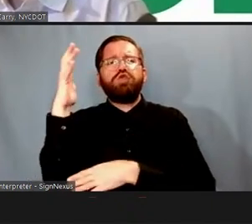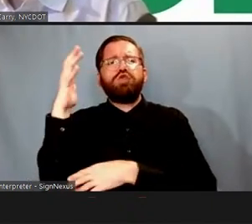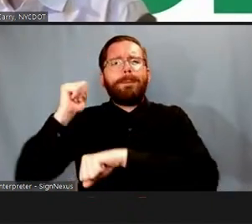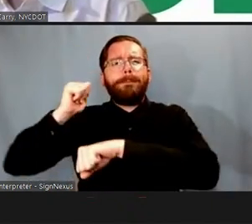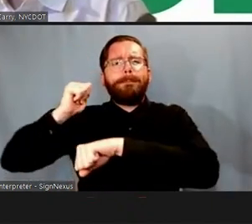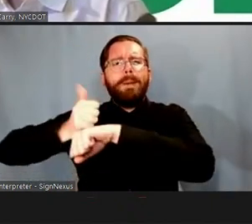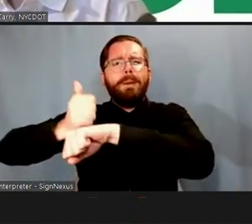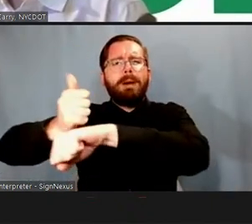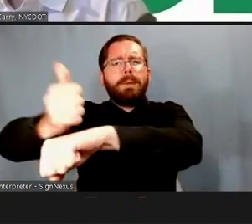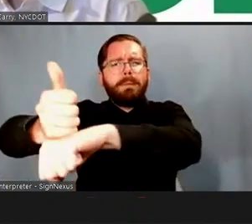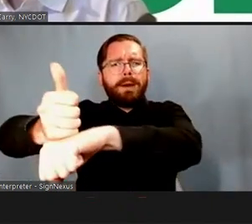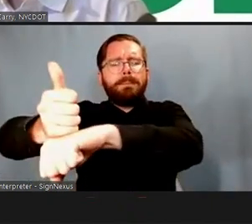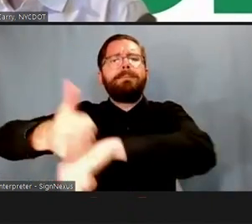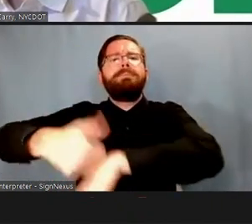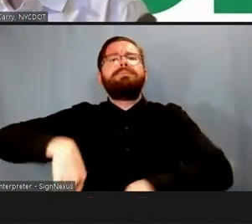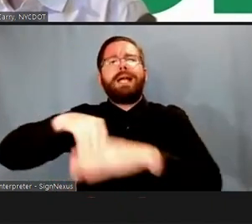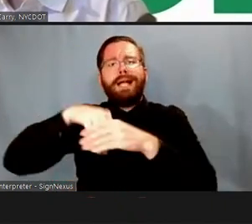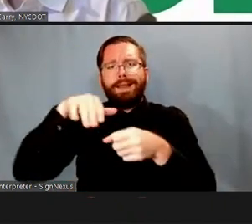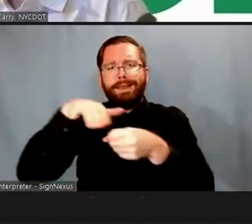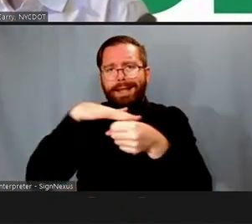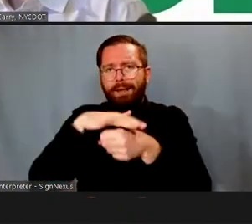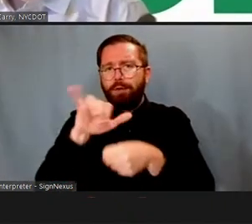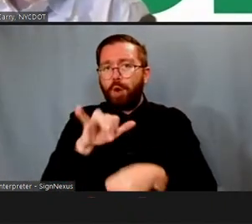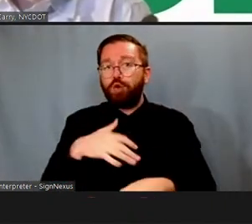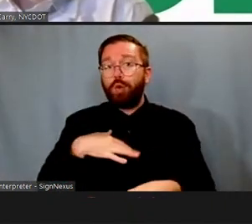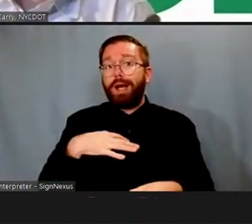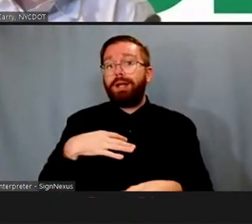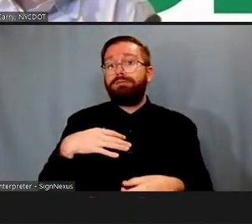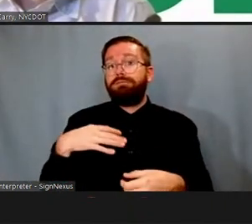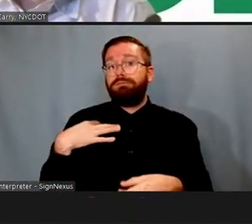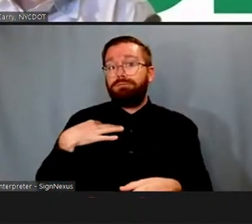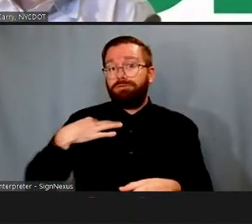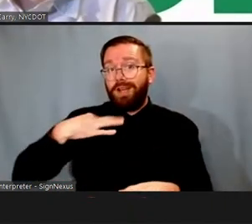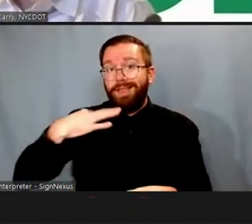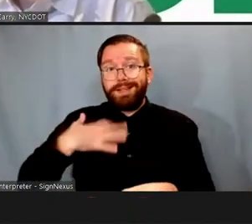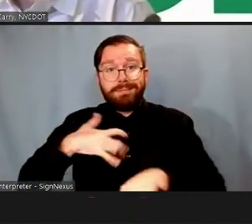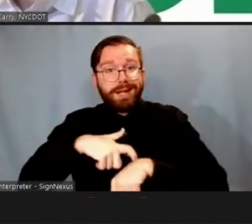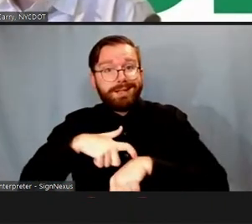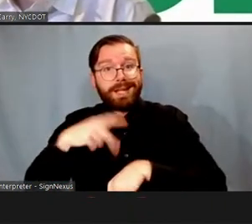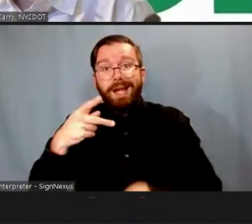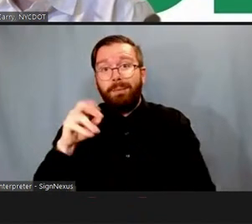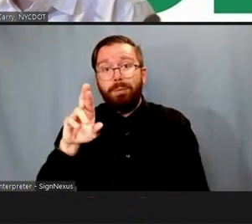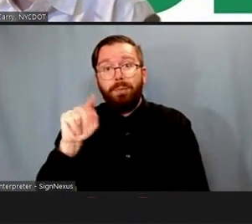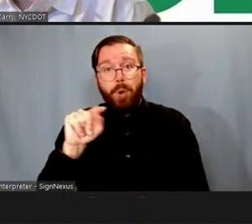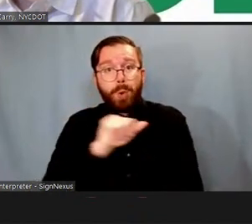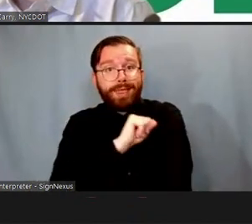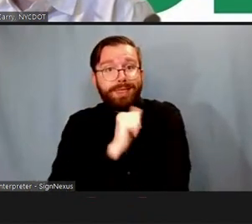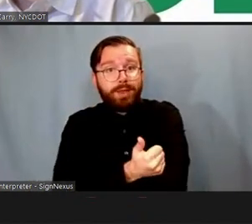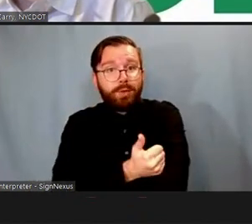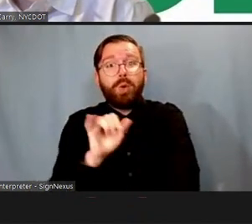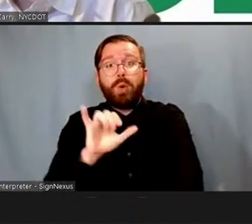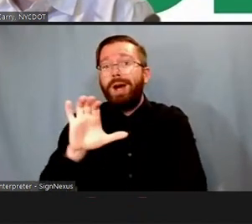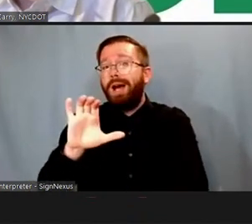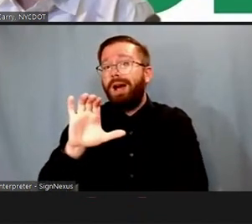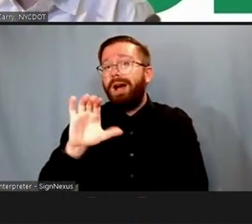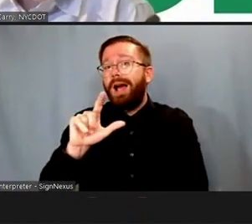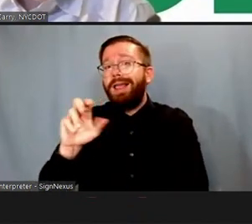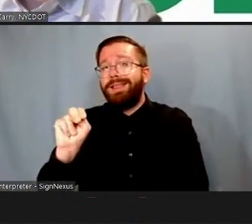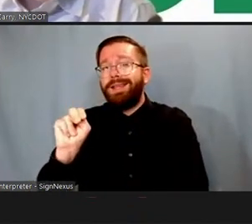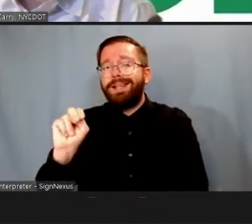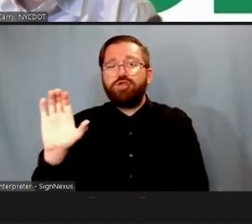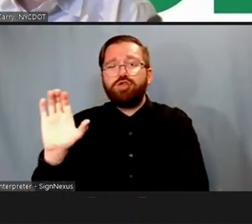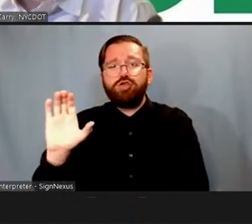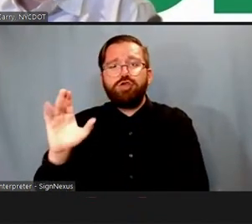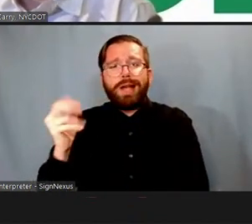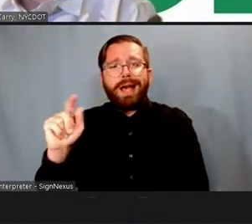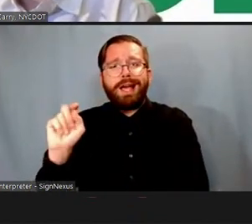in the area i've donated my time with port authority uh i'm familiar with colleen chattergoon mr carey's